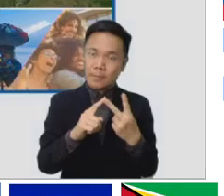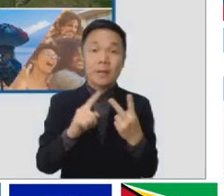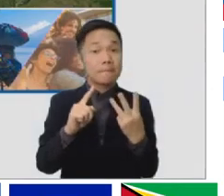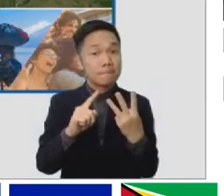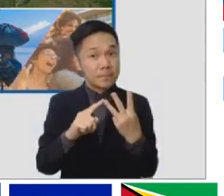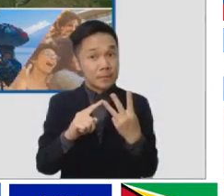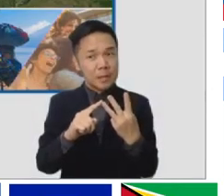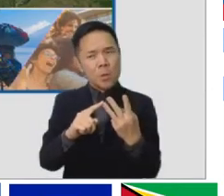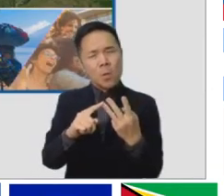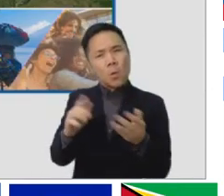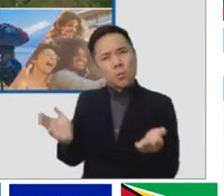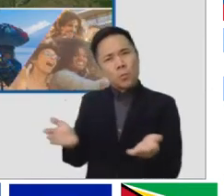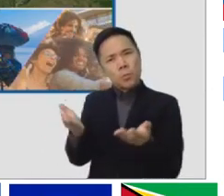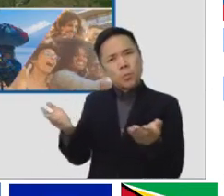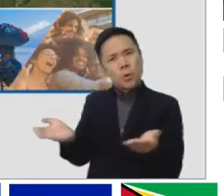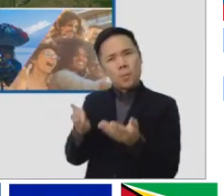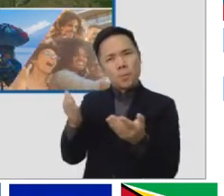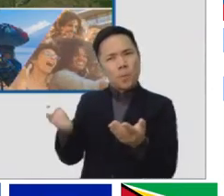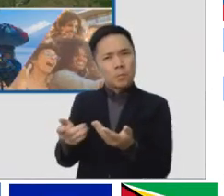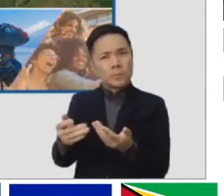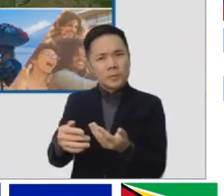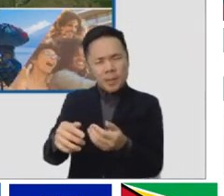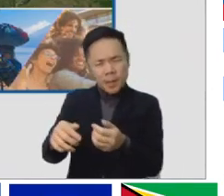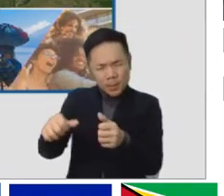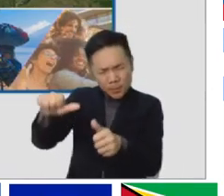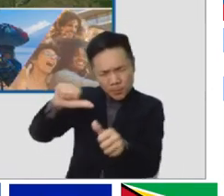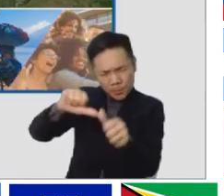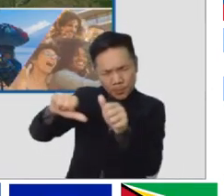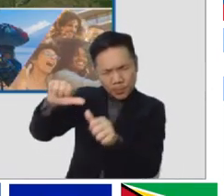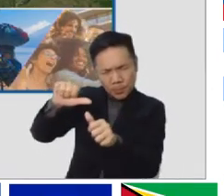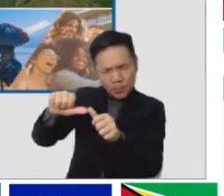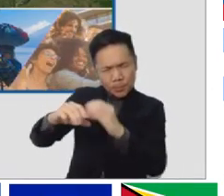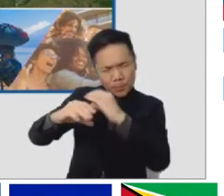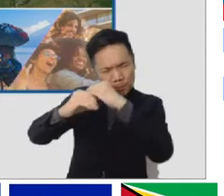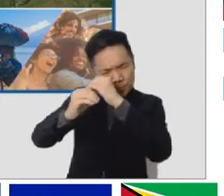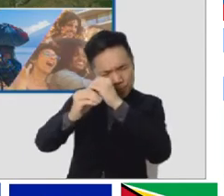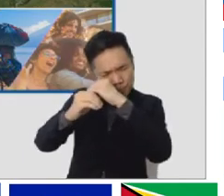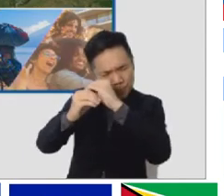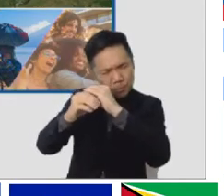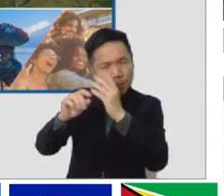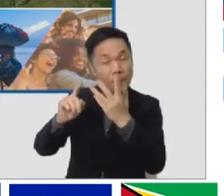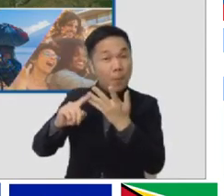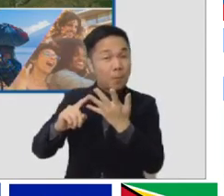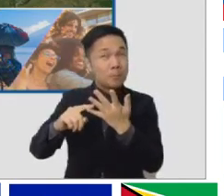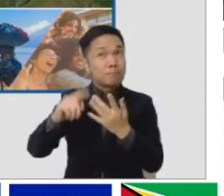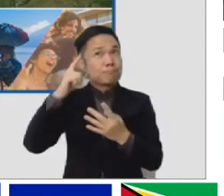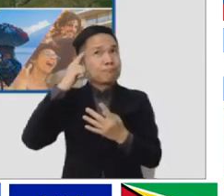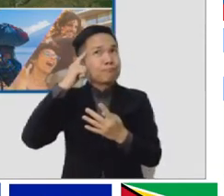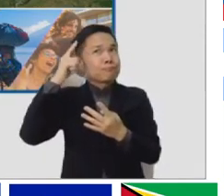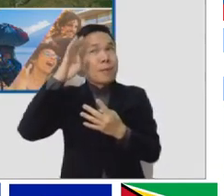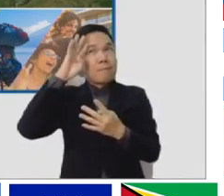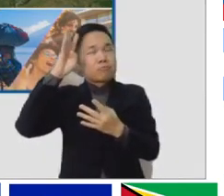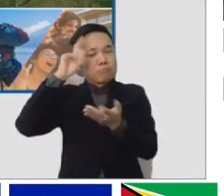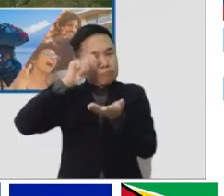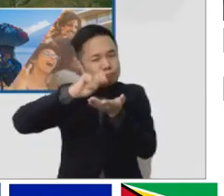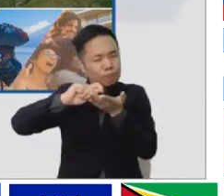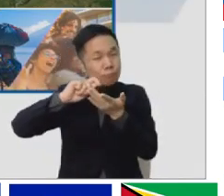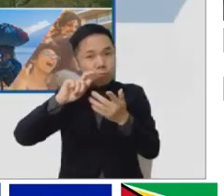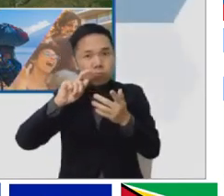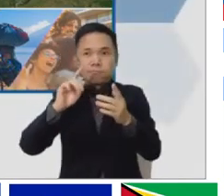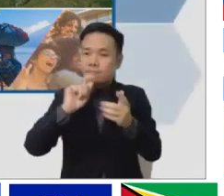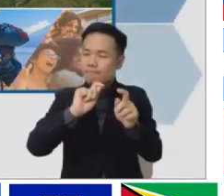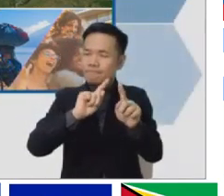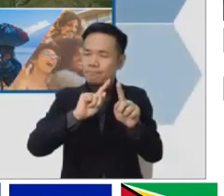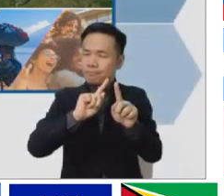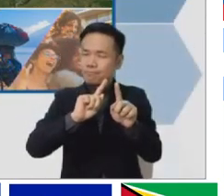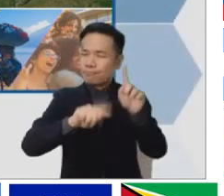technology, creativity, innovation, and also promoting, let's say, more